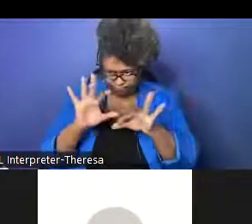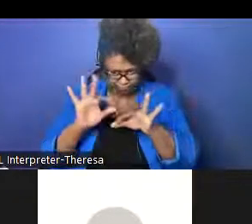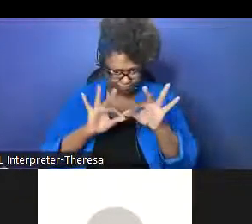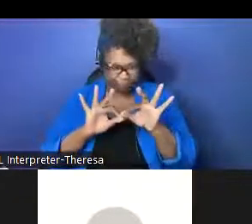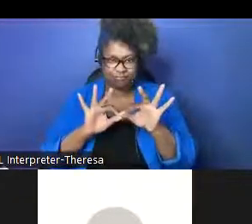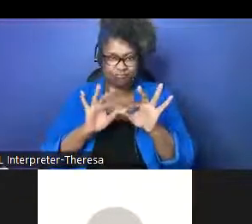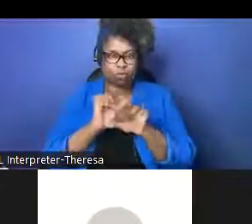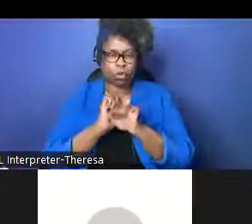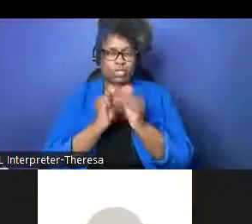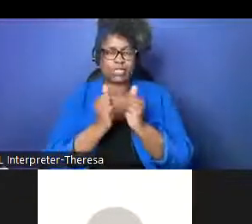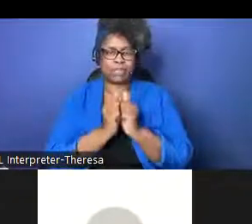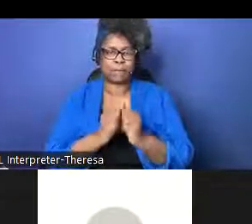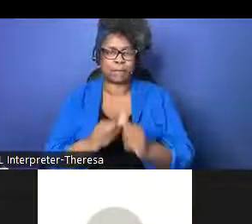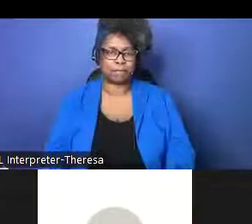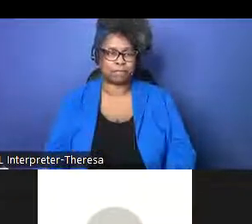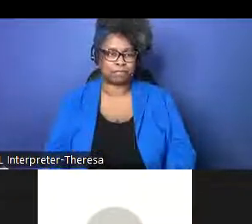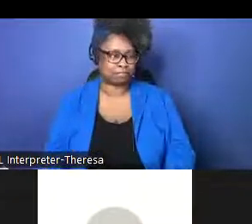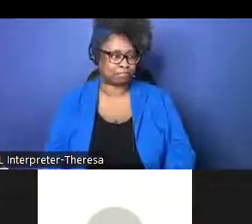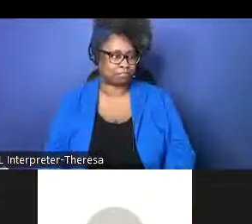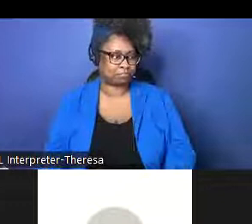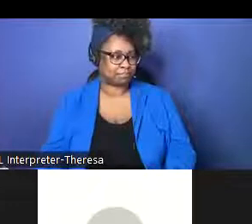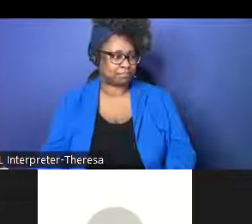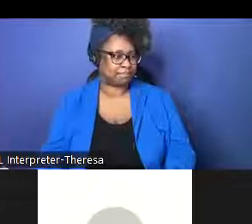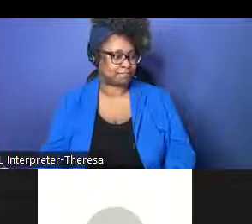work together.